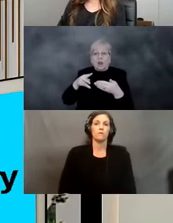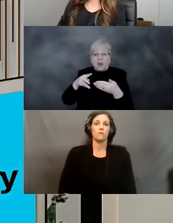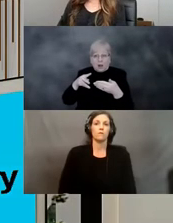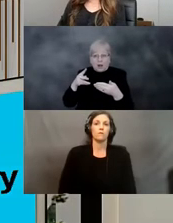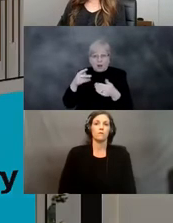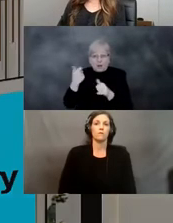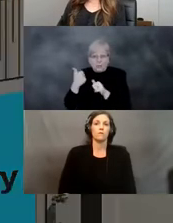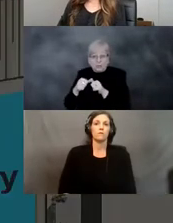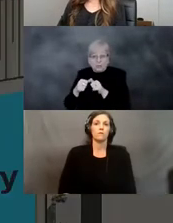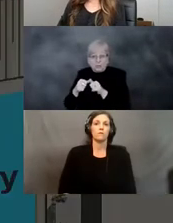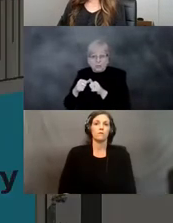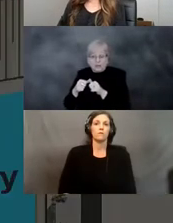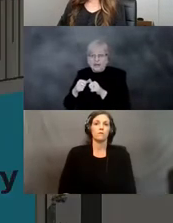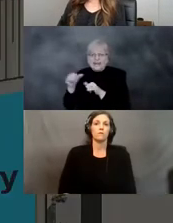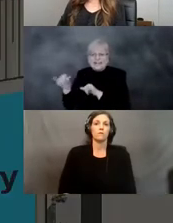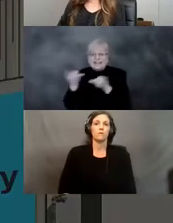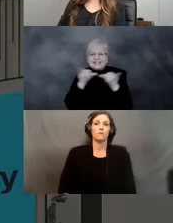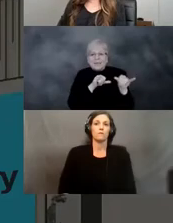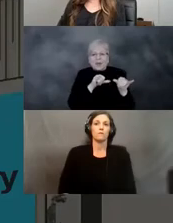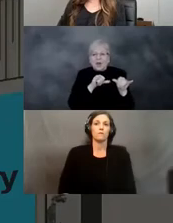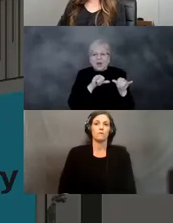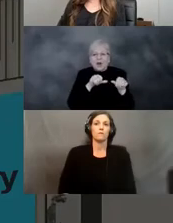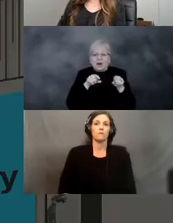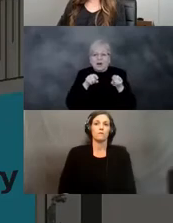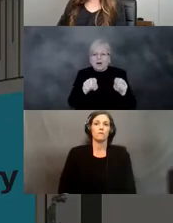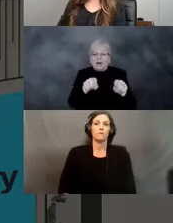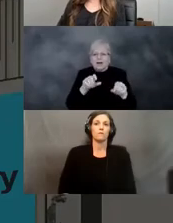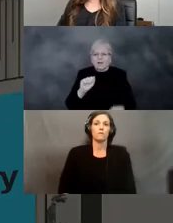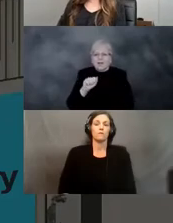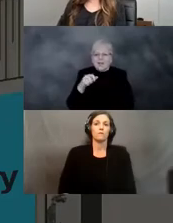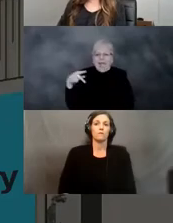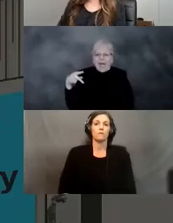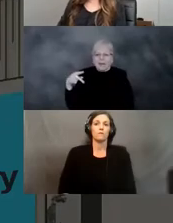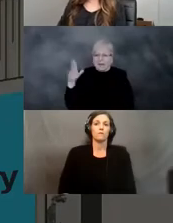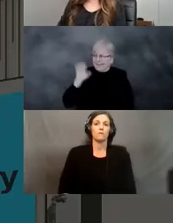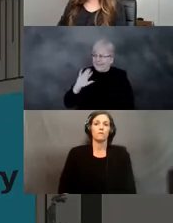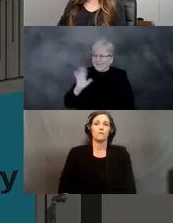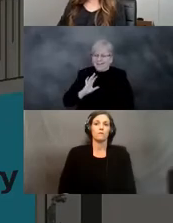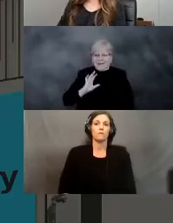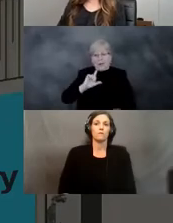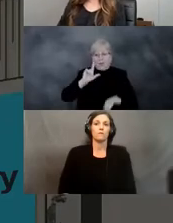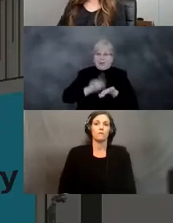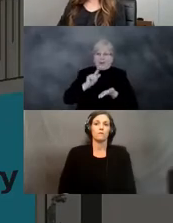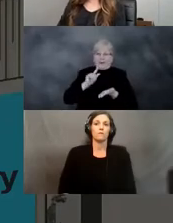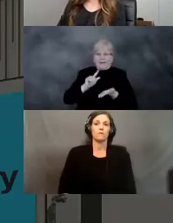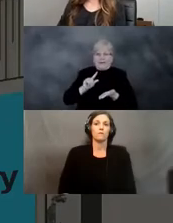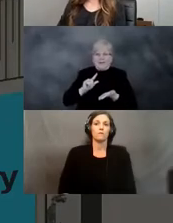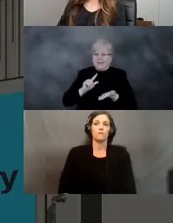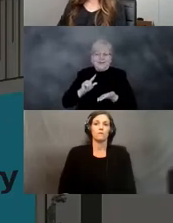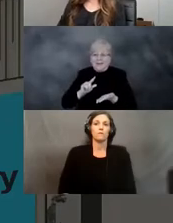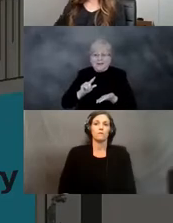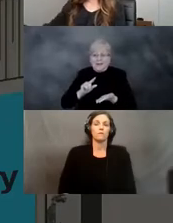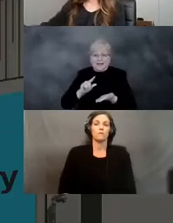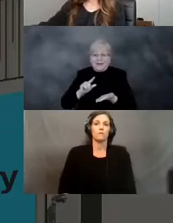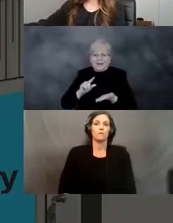the app. Gone are the days of the print program. We actually, by vote of counsel a year and a half ago, we were not